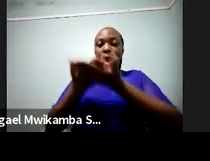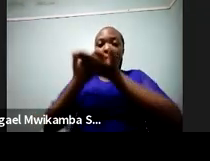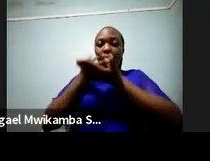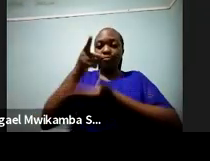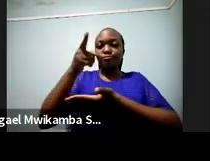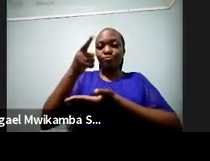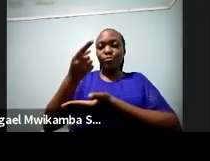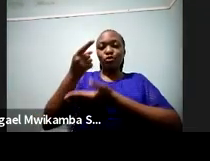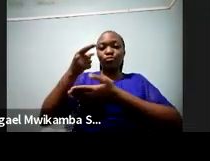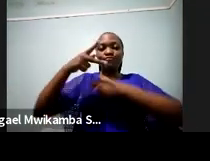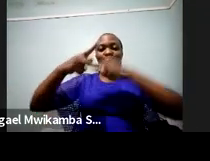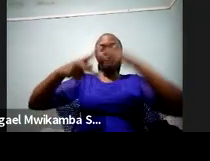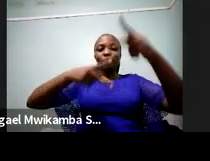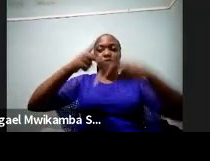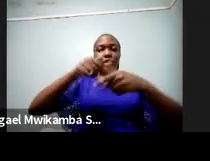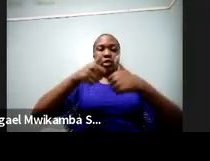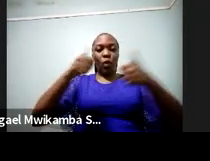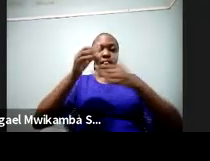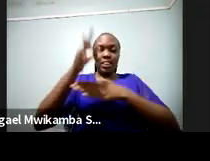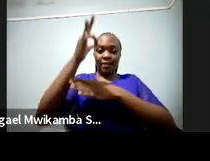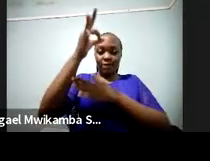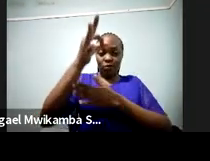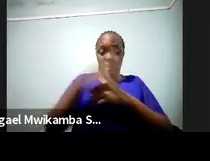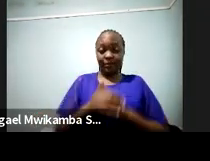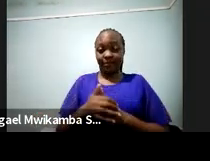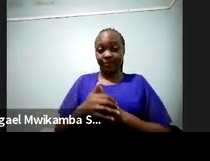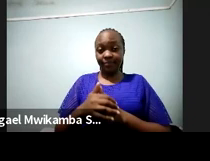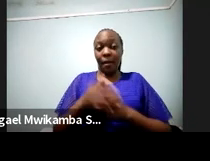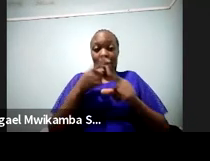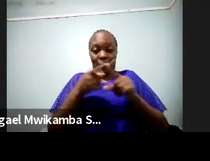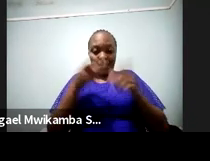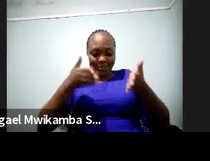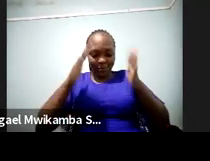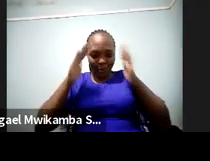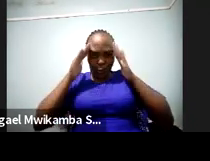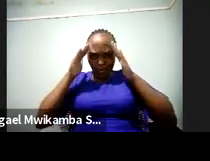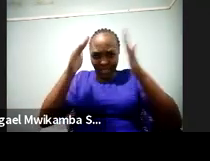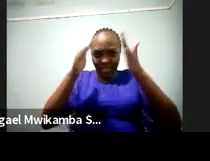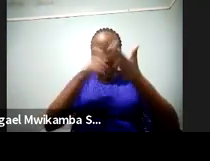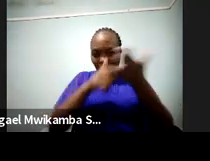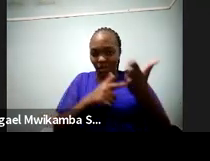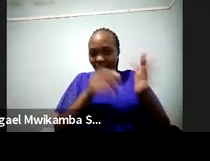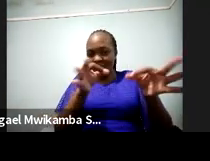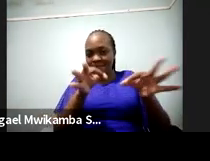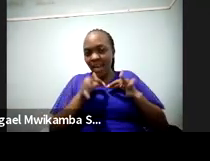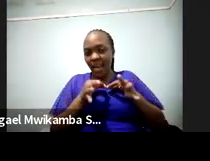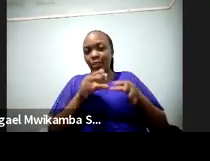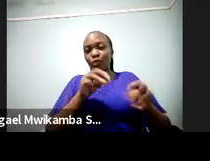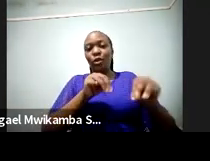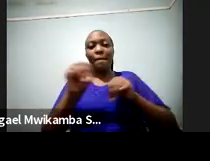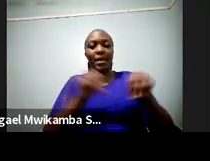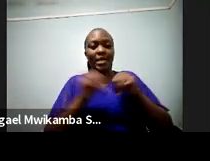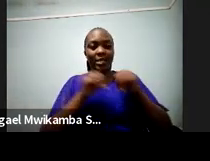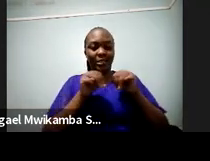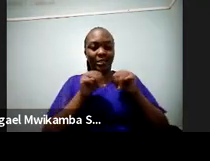financial management door or financial independence avenue. That is the avenue we are taking. And I have to assure you that you are in